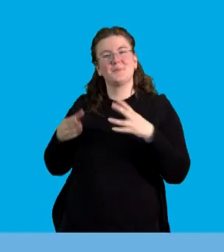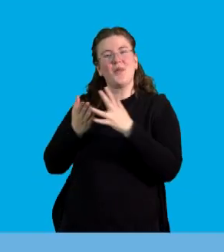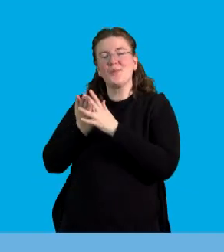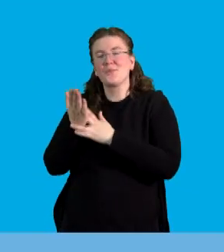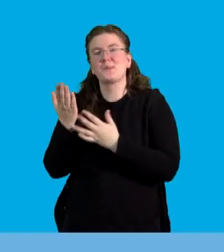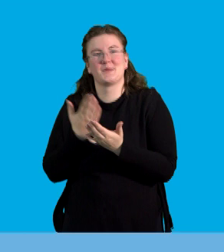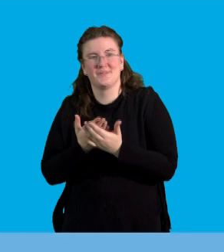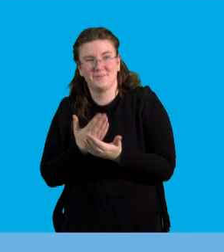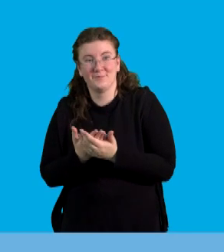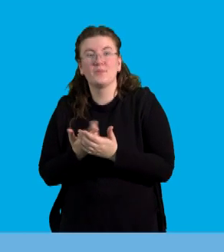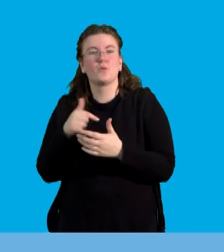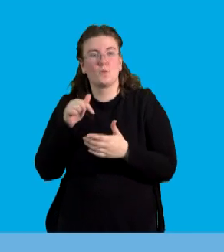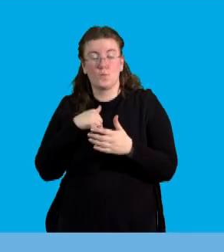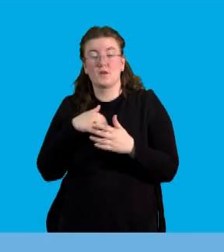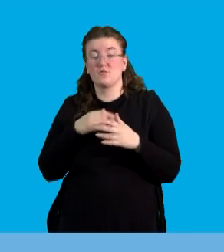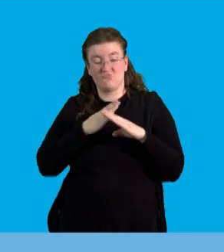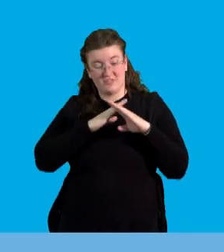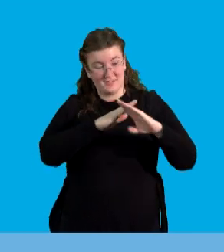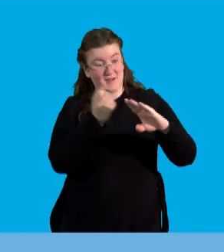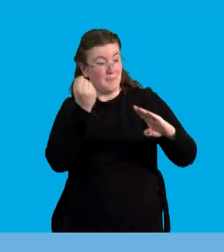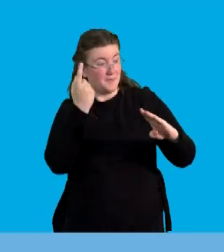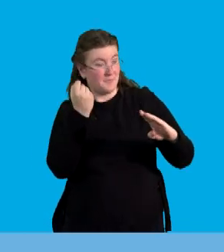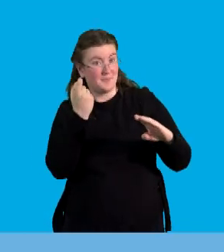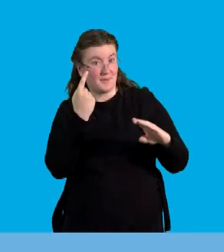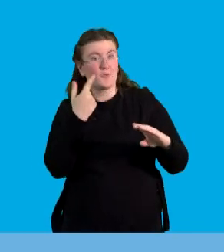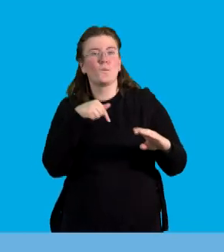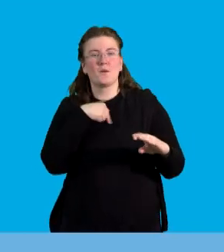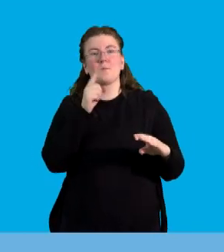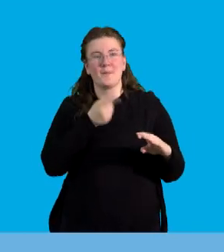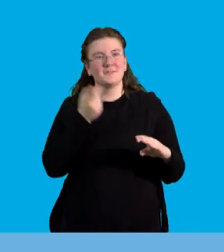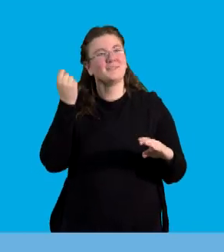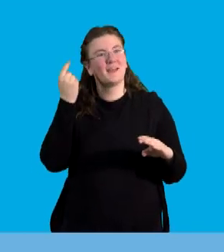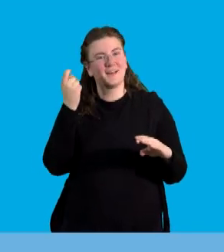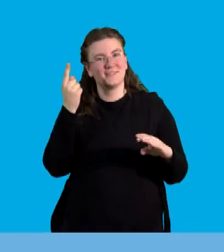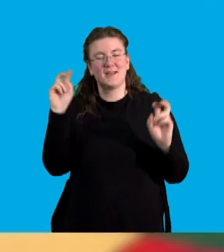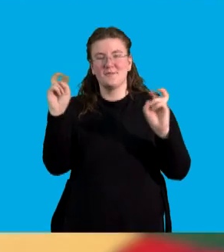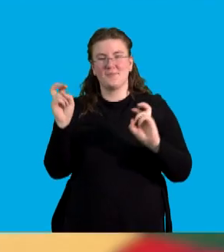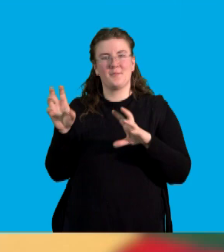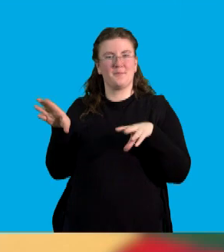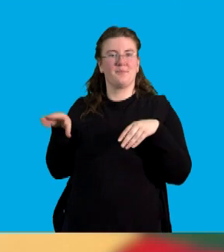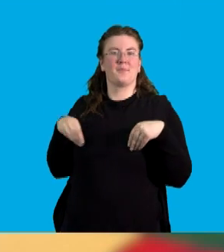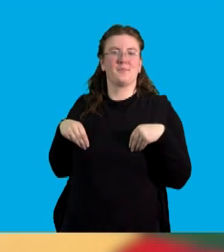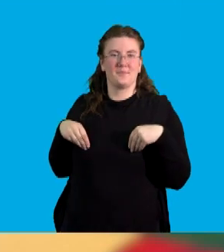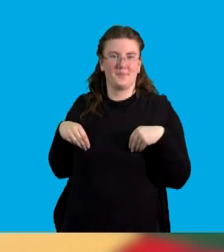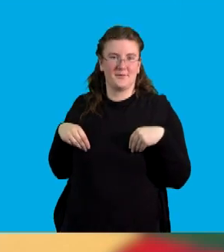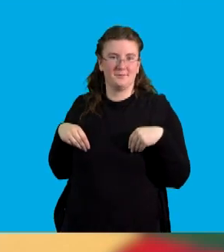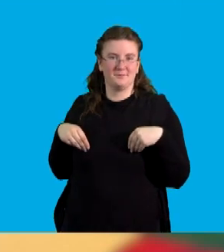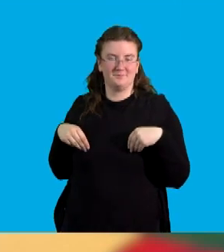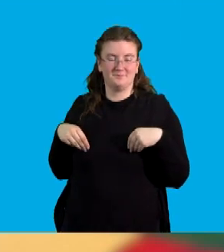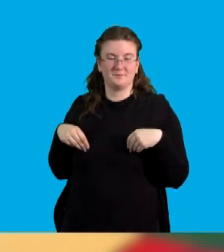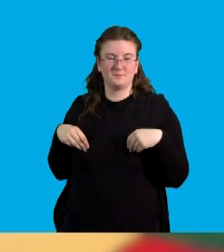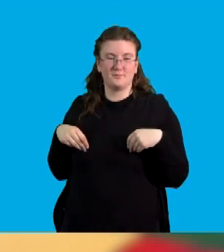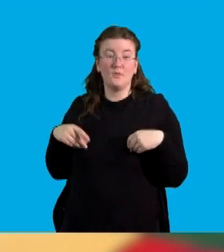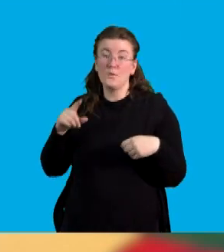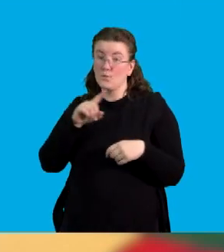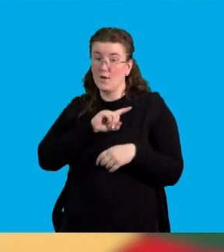us to understand what a resistance is or what a resistor is, we need to start by looking at what a resistor is, or what a